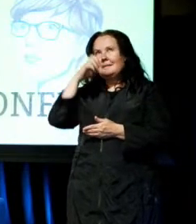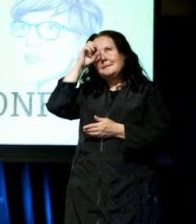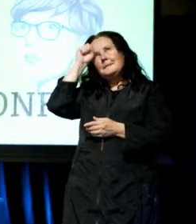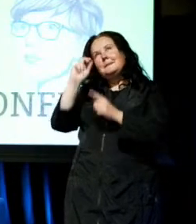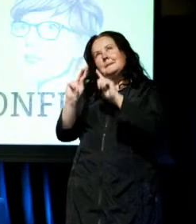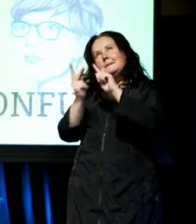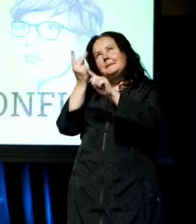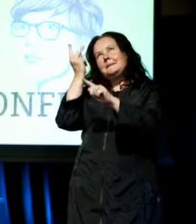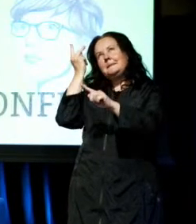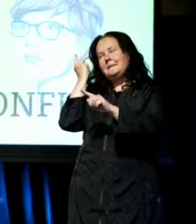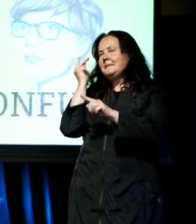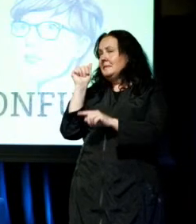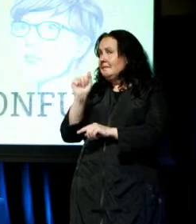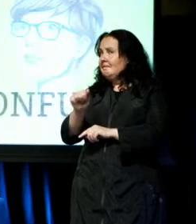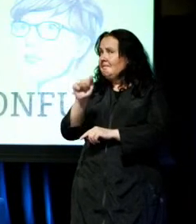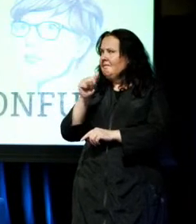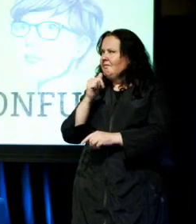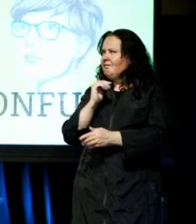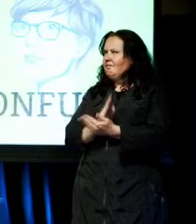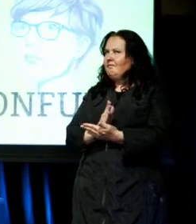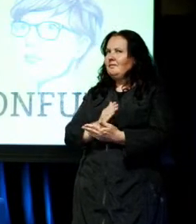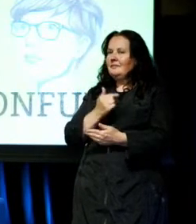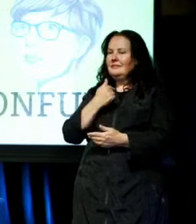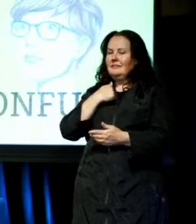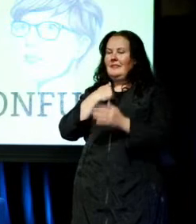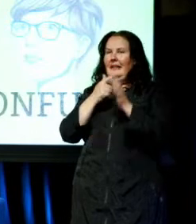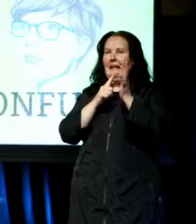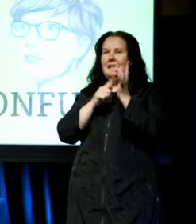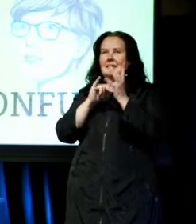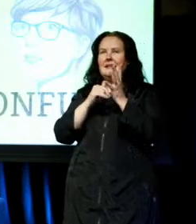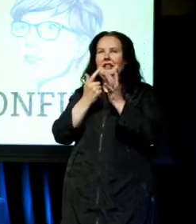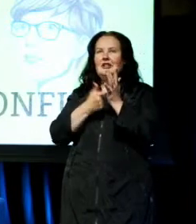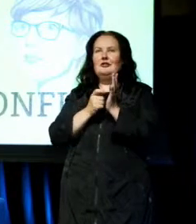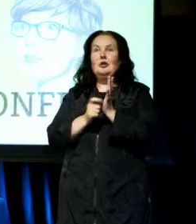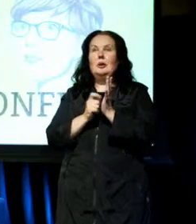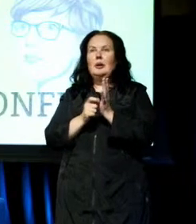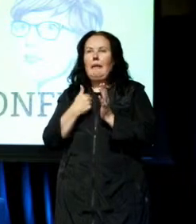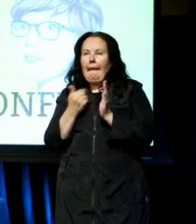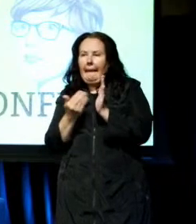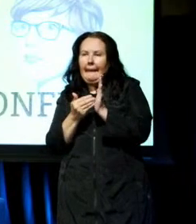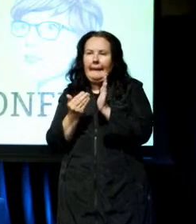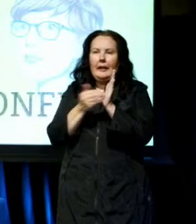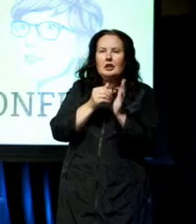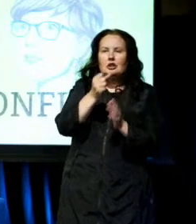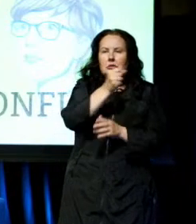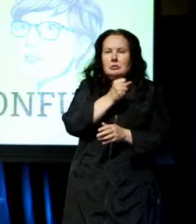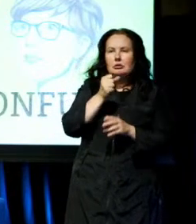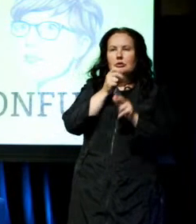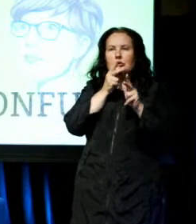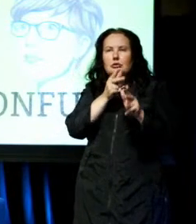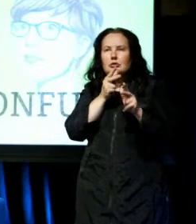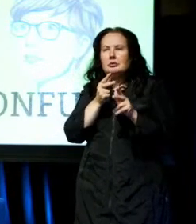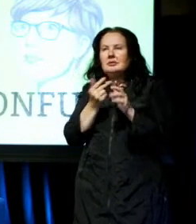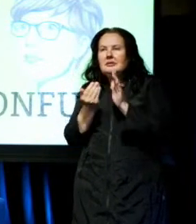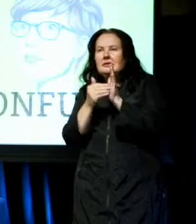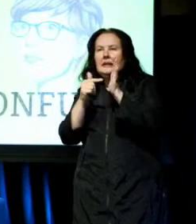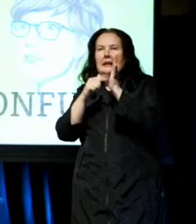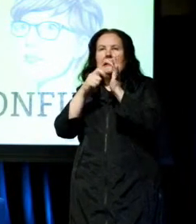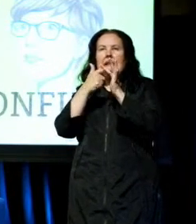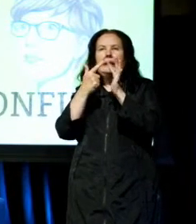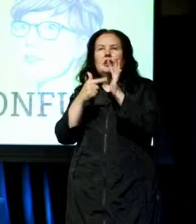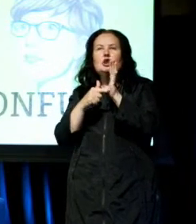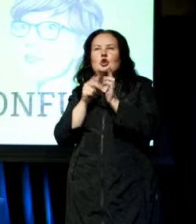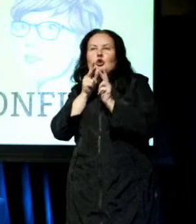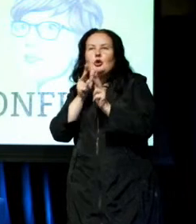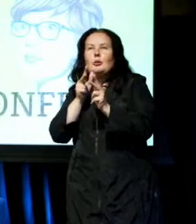but I'm pretty certain. Because I did a lot of those bumpers and I like a lot of those ticker jokes as well. And they were